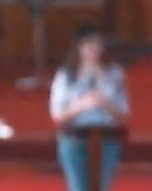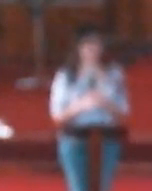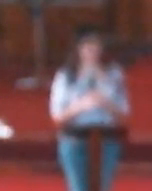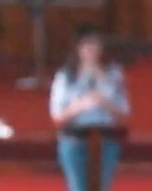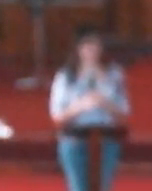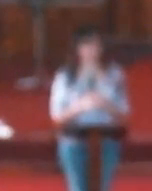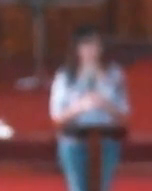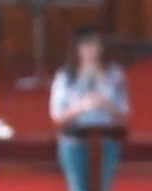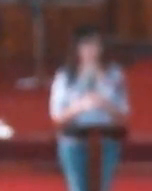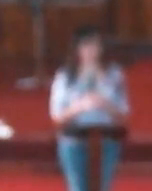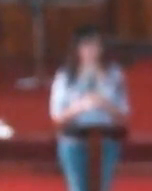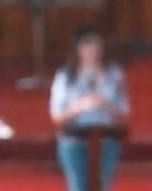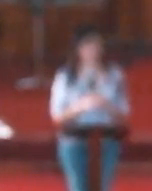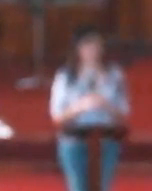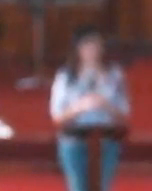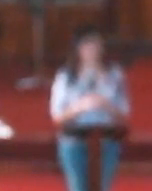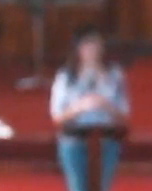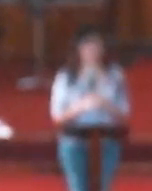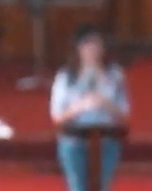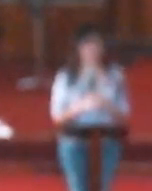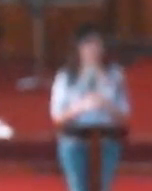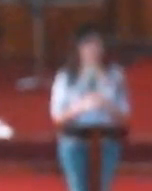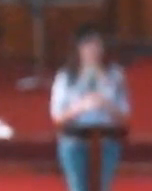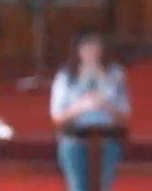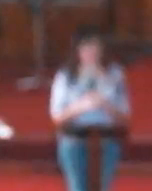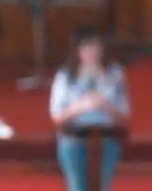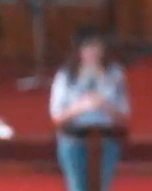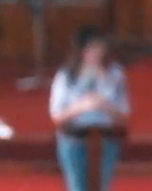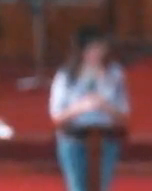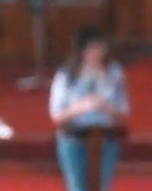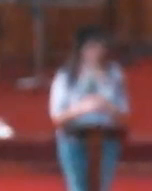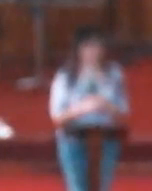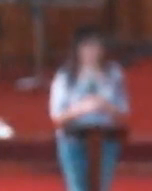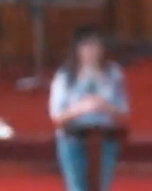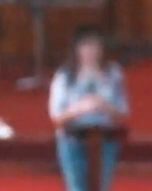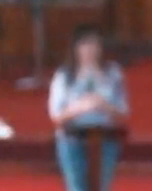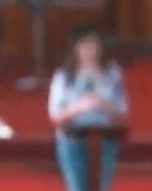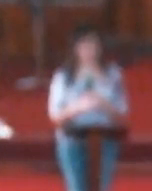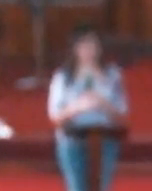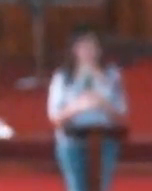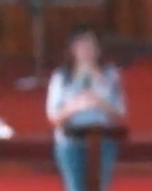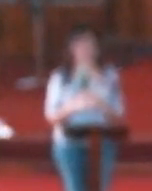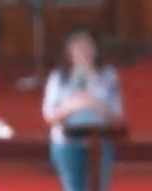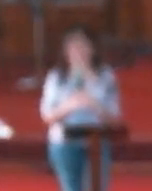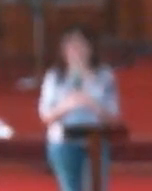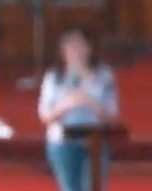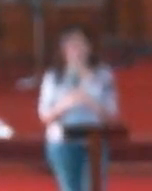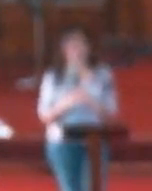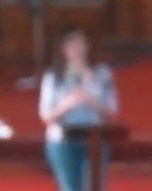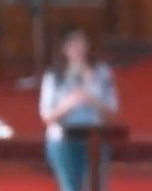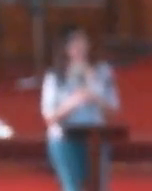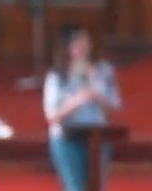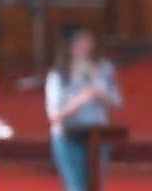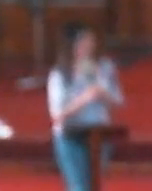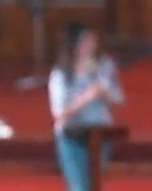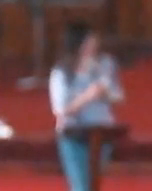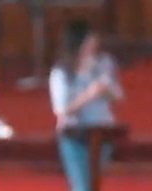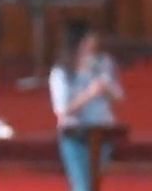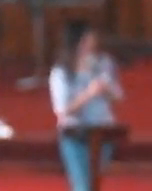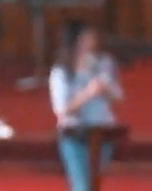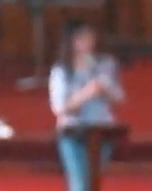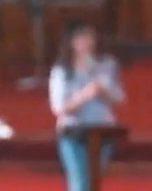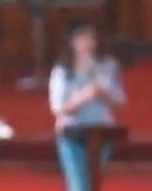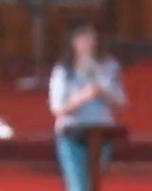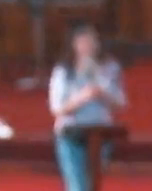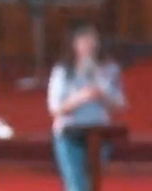si tienes alguna otra petición, pues aquí vamos a orar por ti, no decretar cosas que Dios no ha dicho. Okay? Yeah, and if you have other petitions, we'll